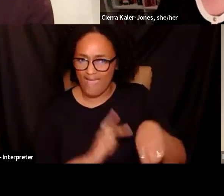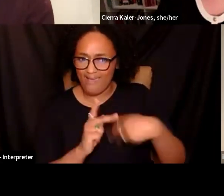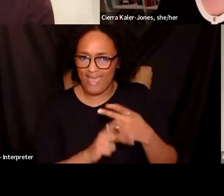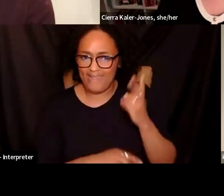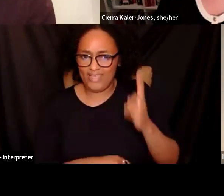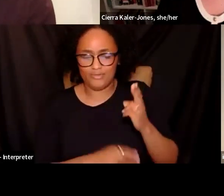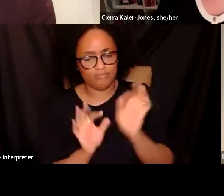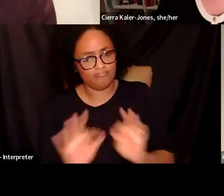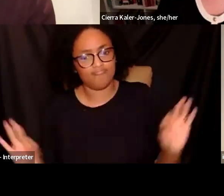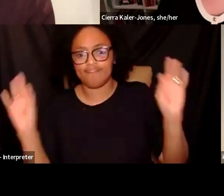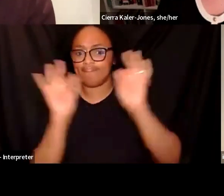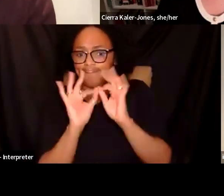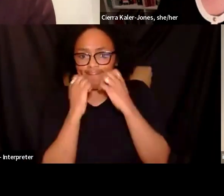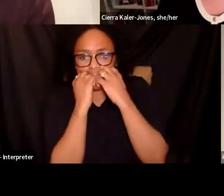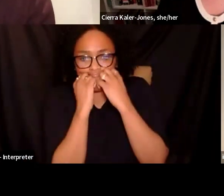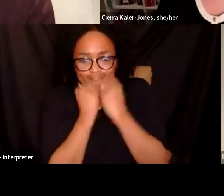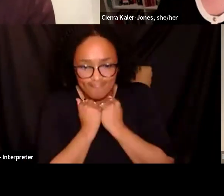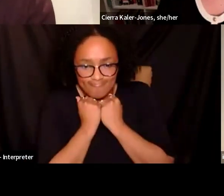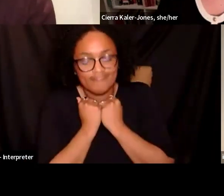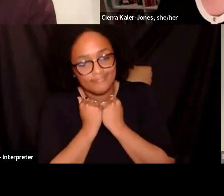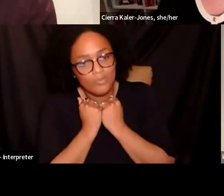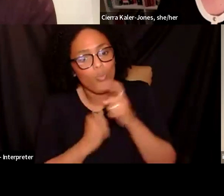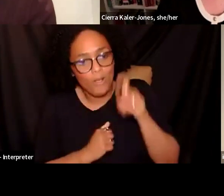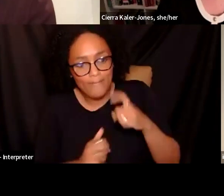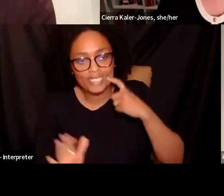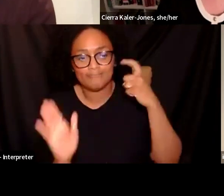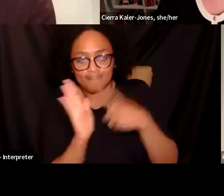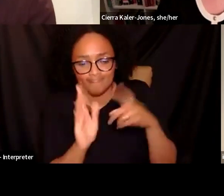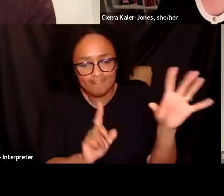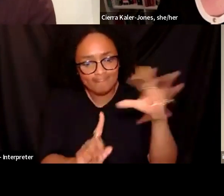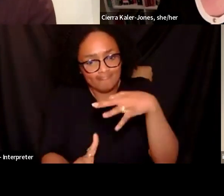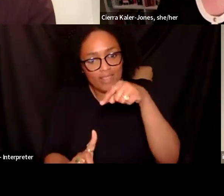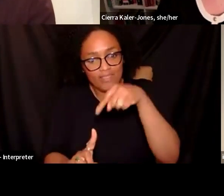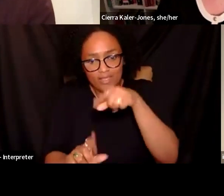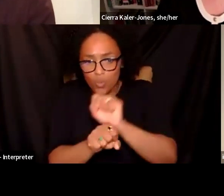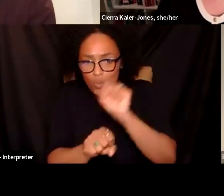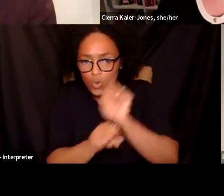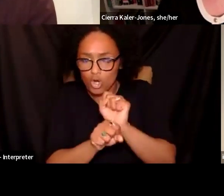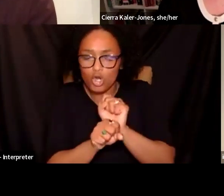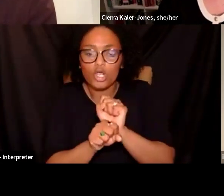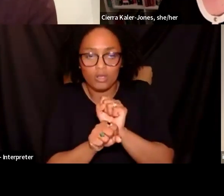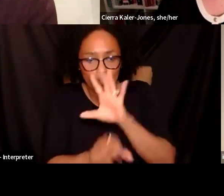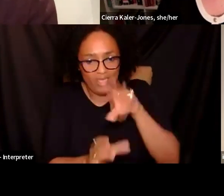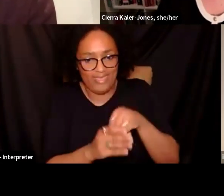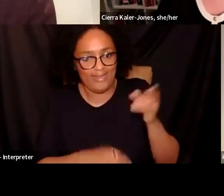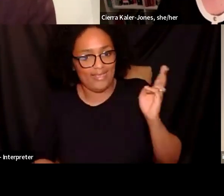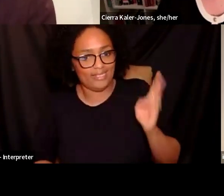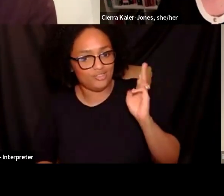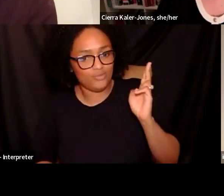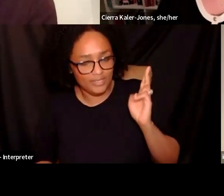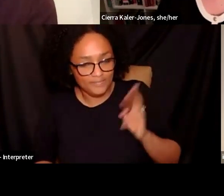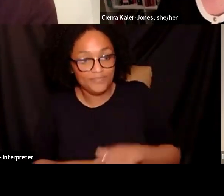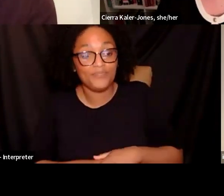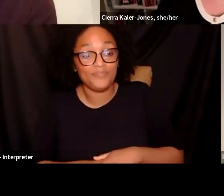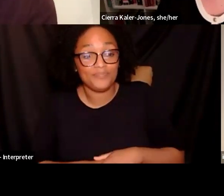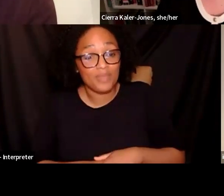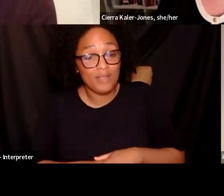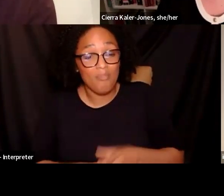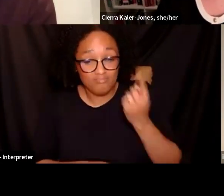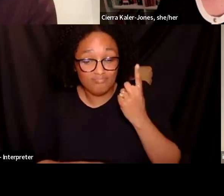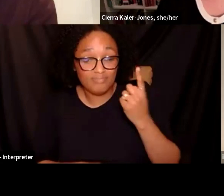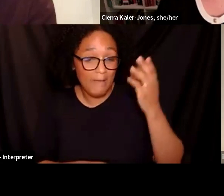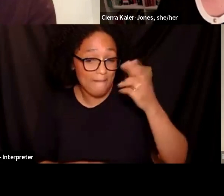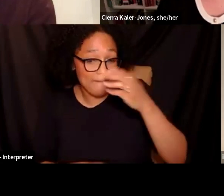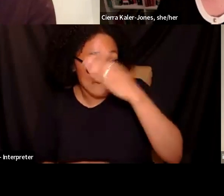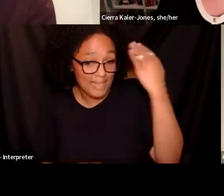are realizing that we can't take these things for granted as we're approaching the kind of centennial of that. But Black teachers are